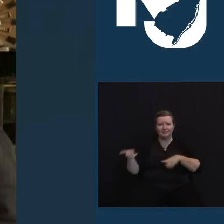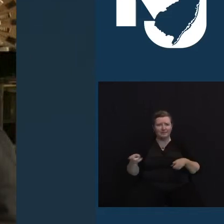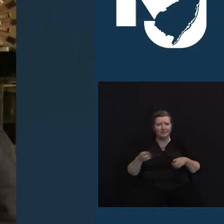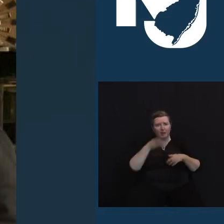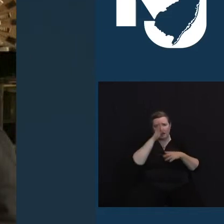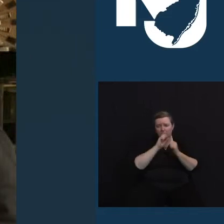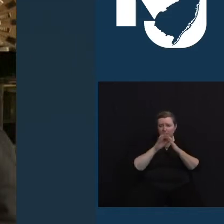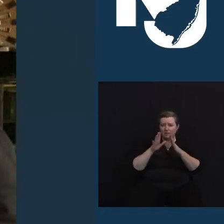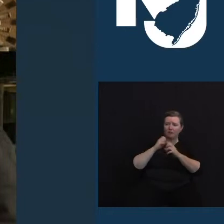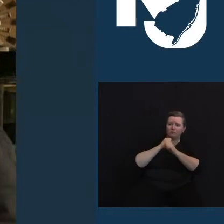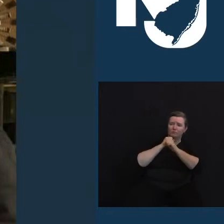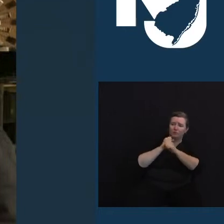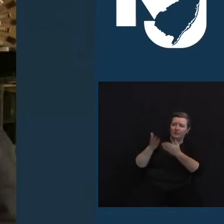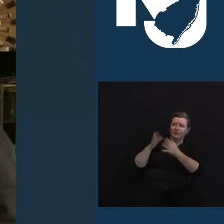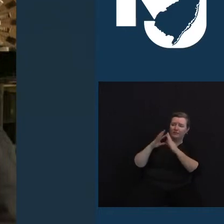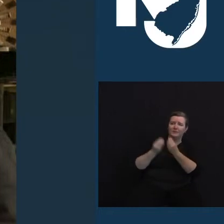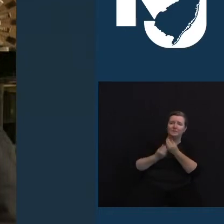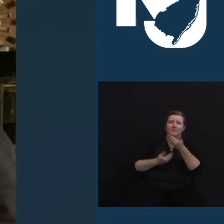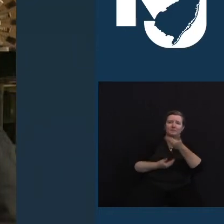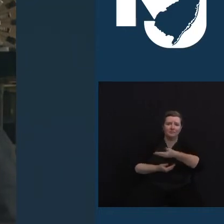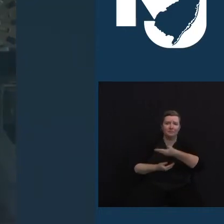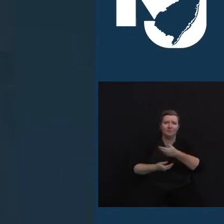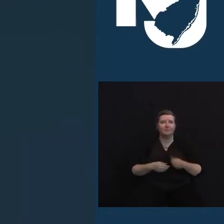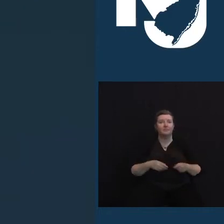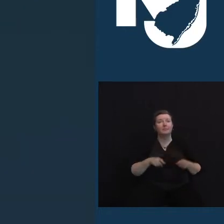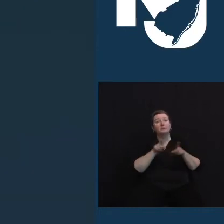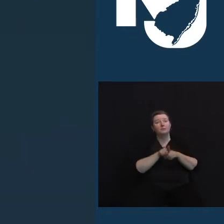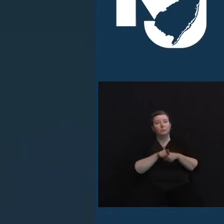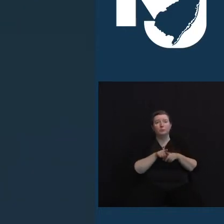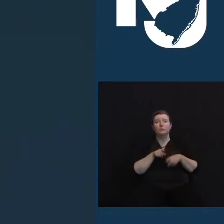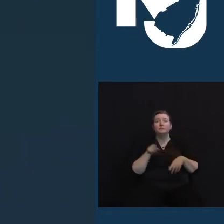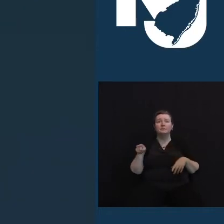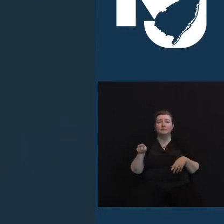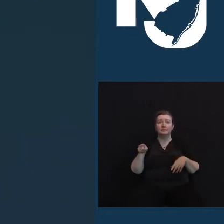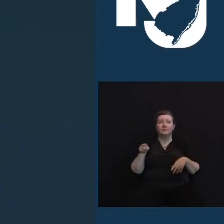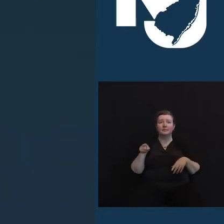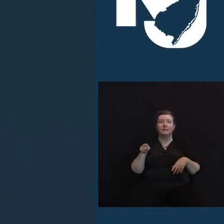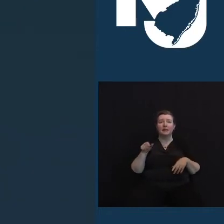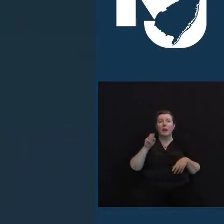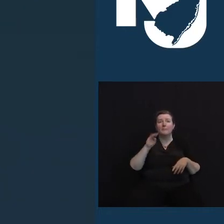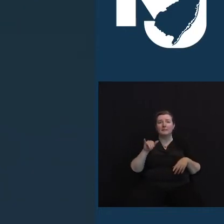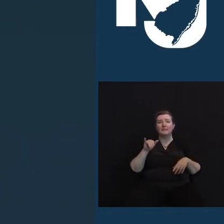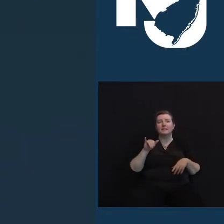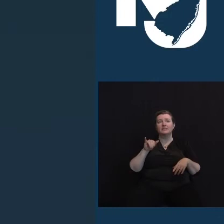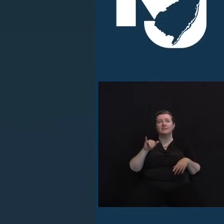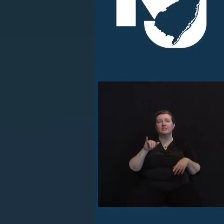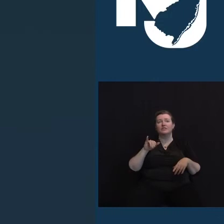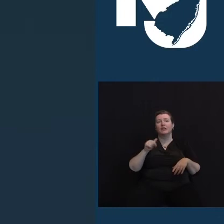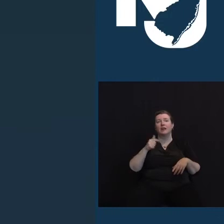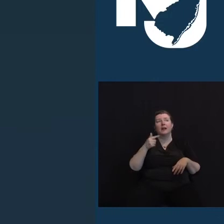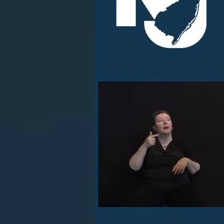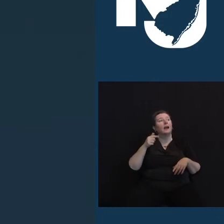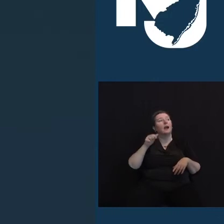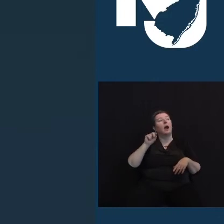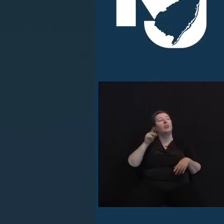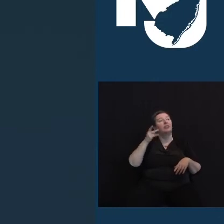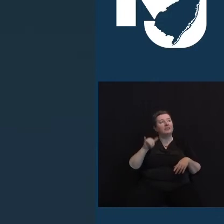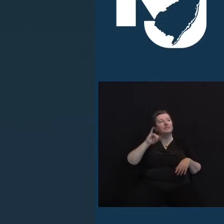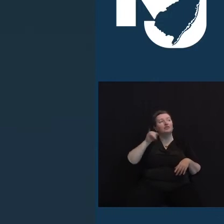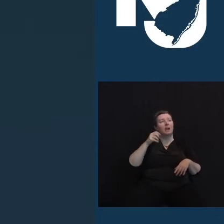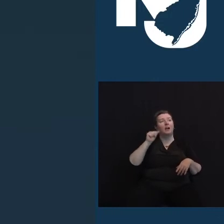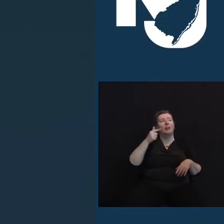him. We also need to keep strong in memory of another guy, Anthony J. Galietti. Tony, as he was